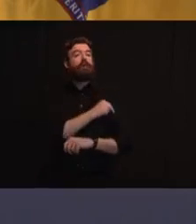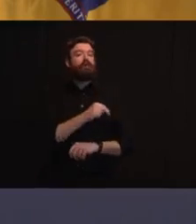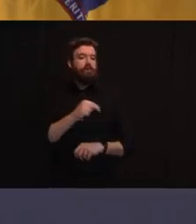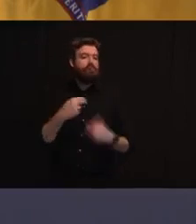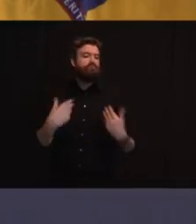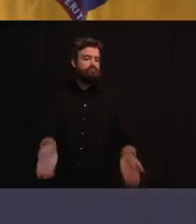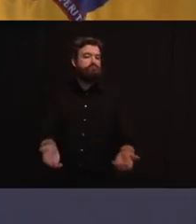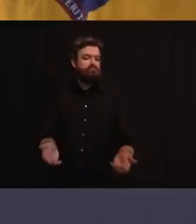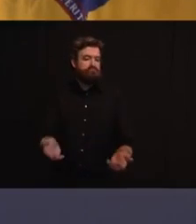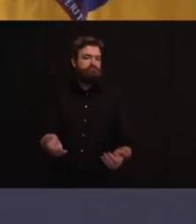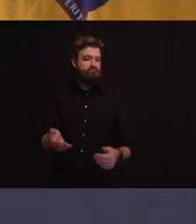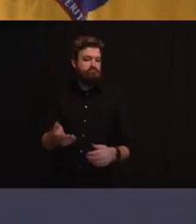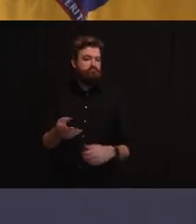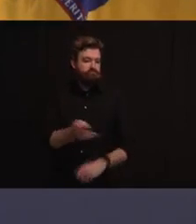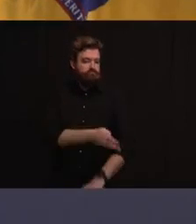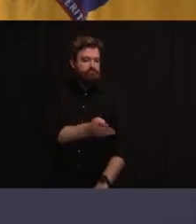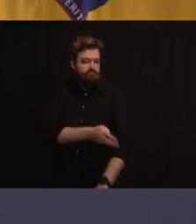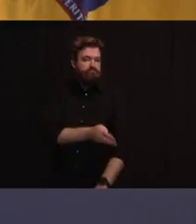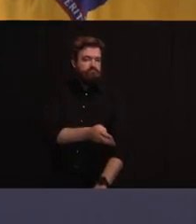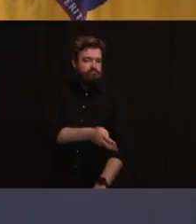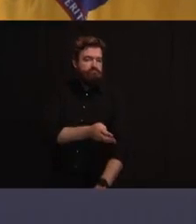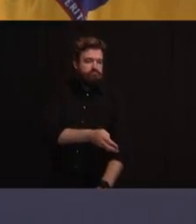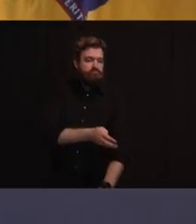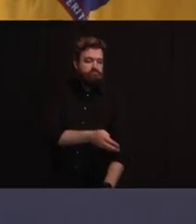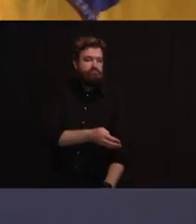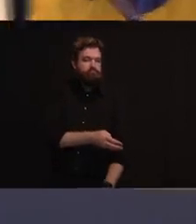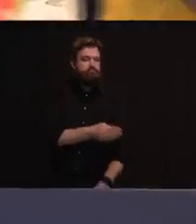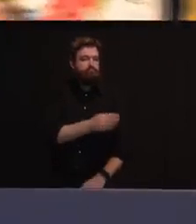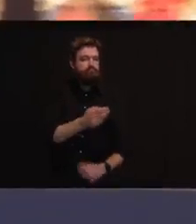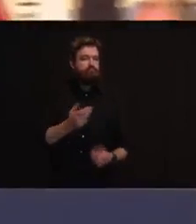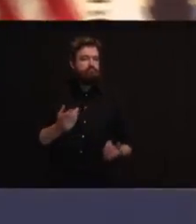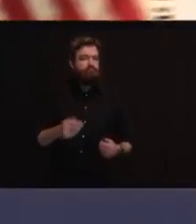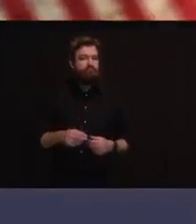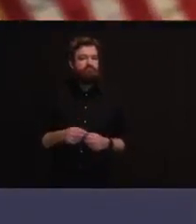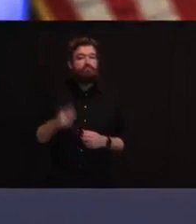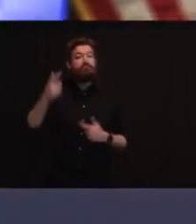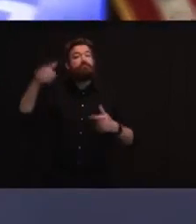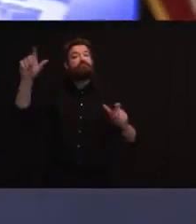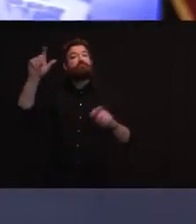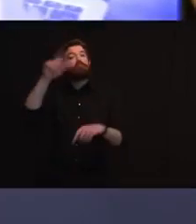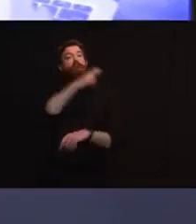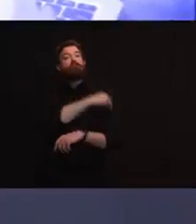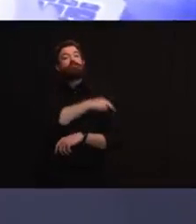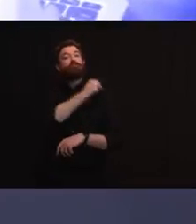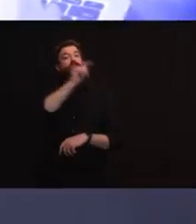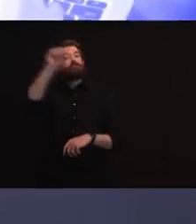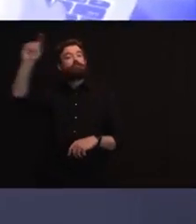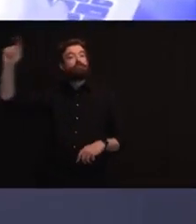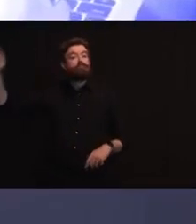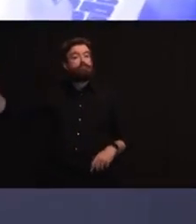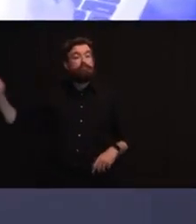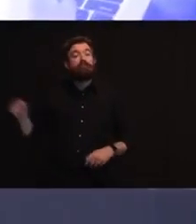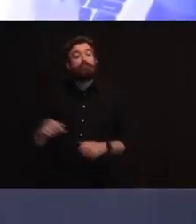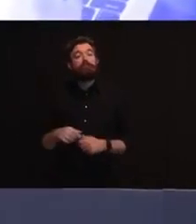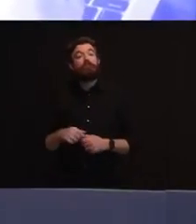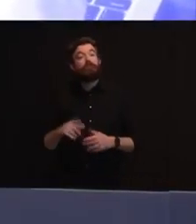I'm going to try to get some of the statistics on this, because the larger hospitals are anecdotally telling me it is making a